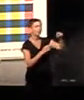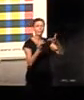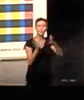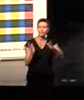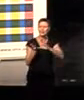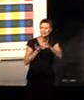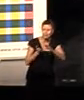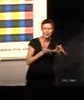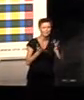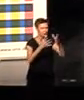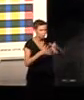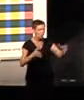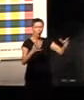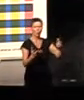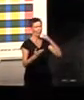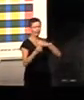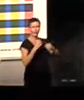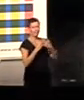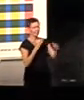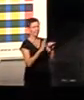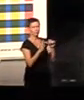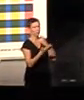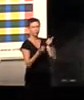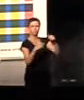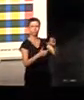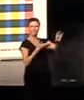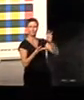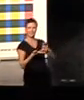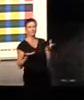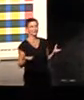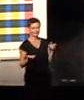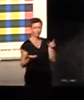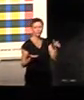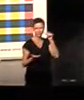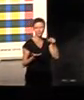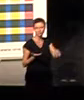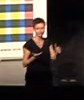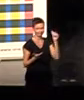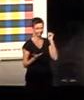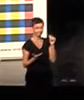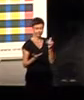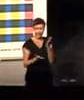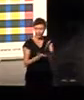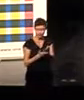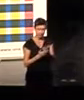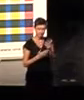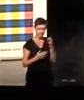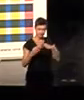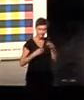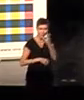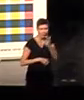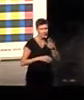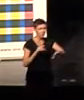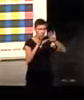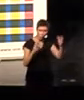spending stewards proost proost peking en reaching you sciences and in the performing arts al over de